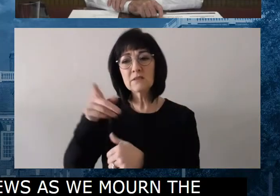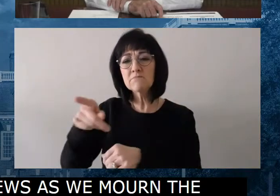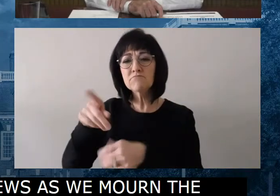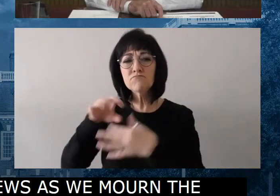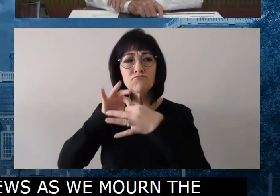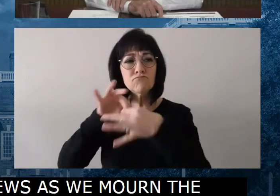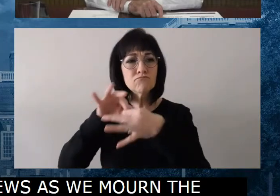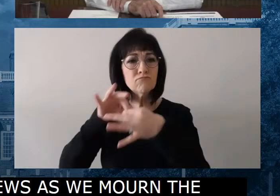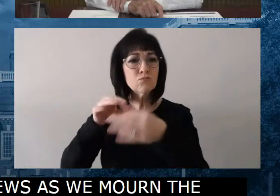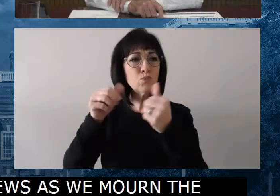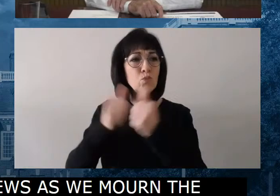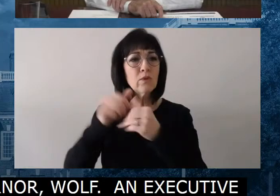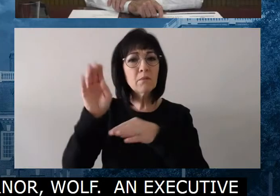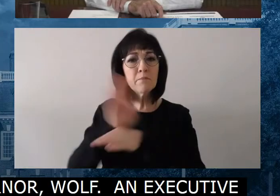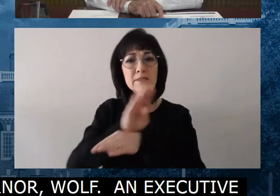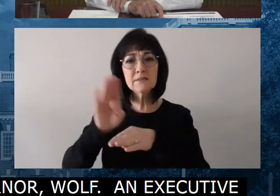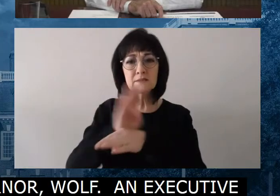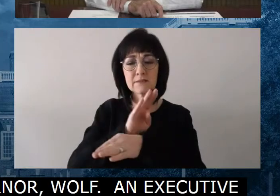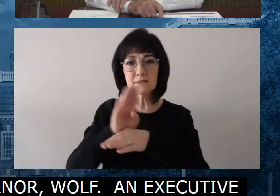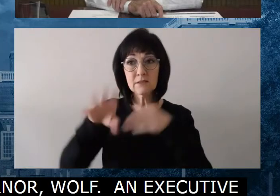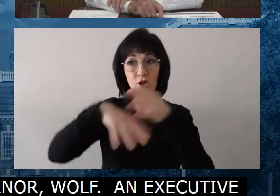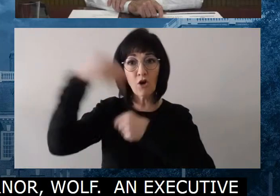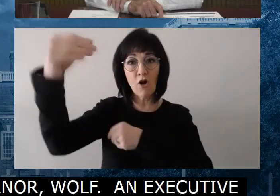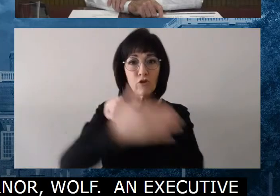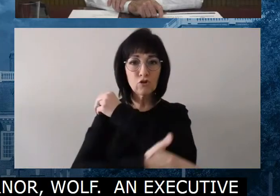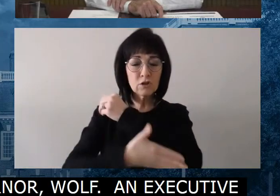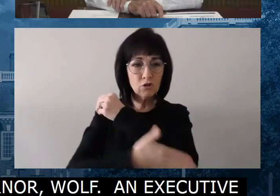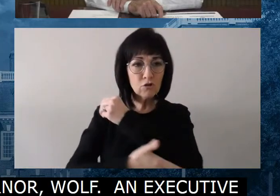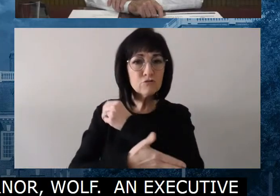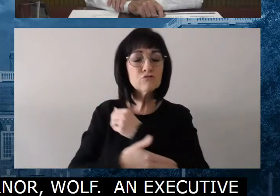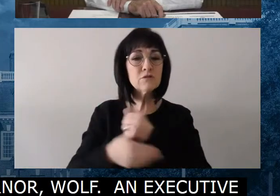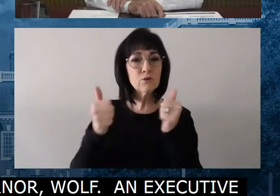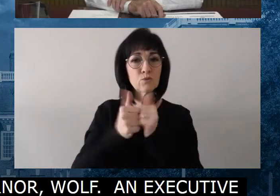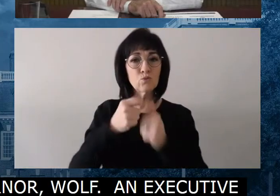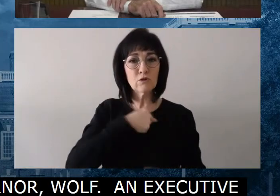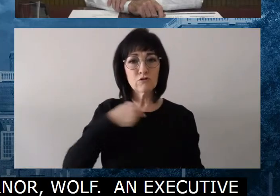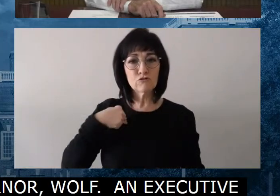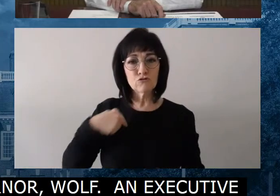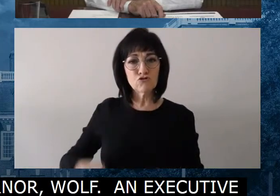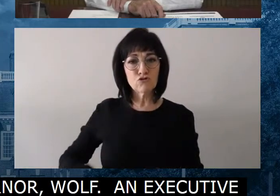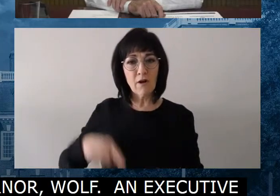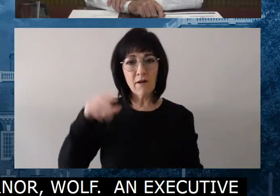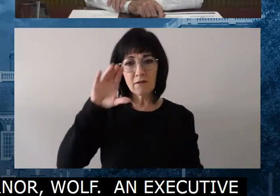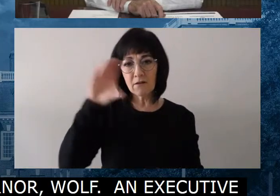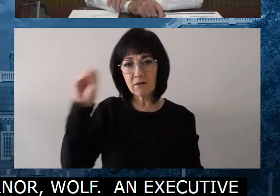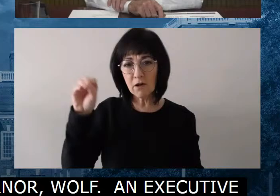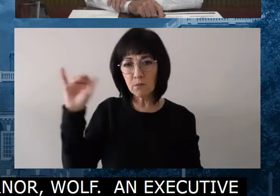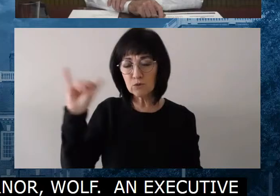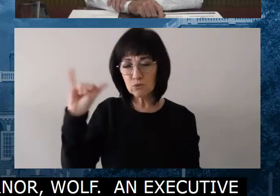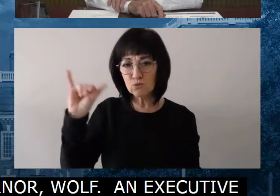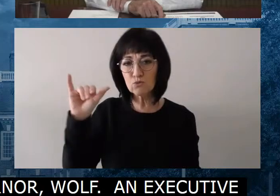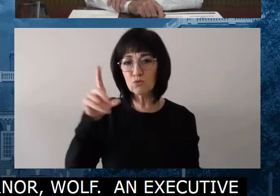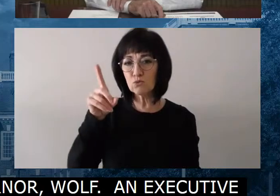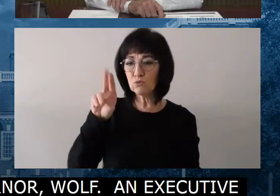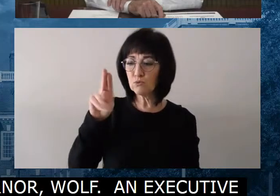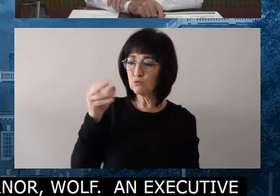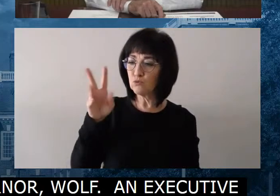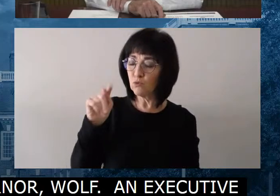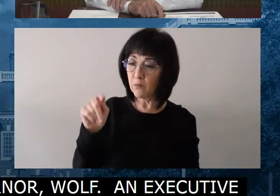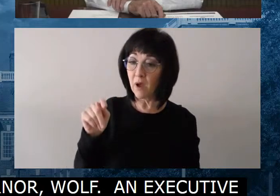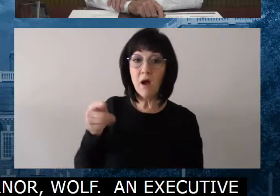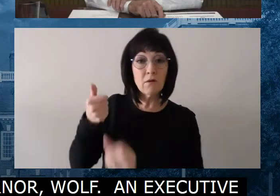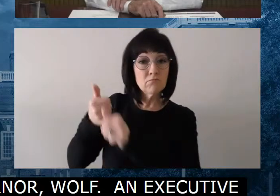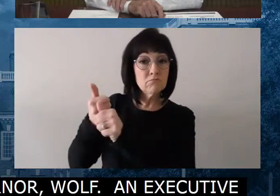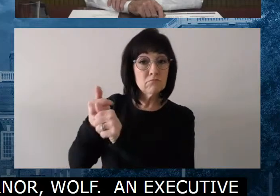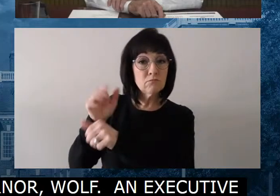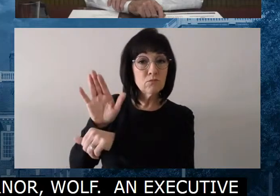of interaction in China for DuPont and for his own businesses, and was just